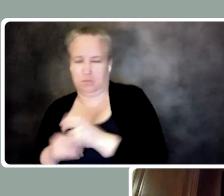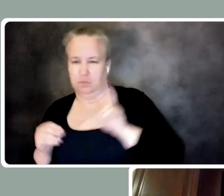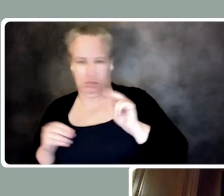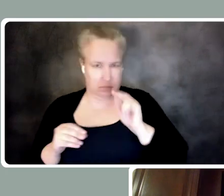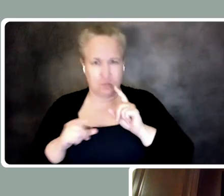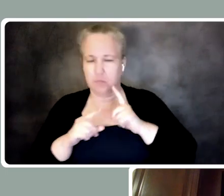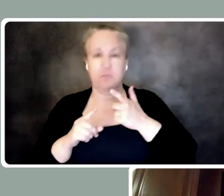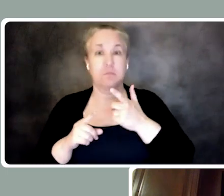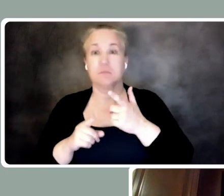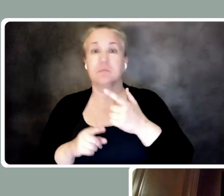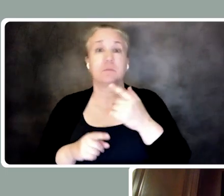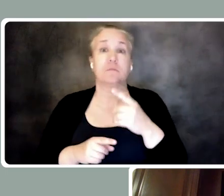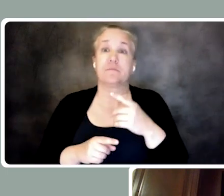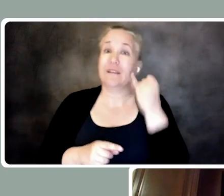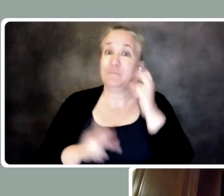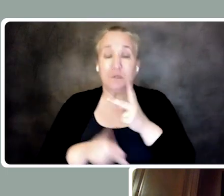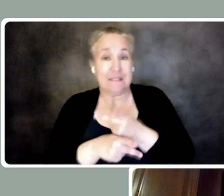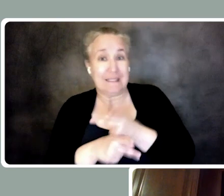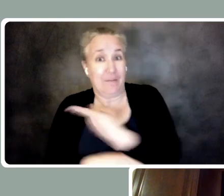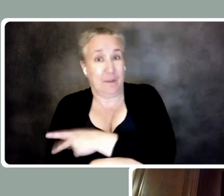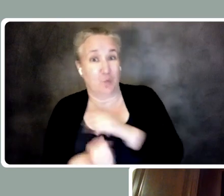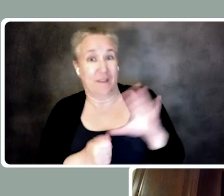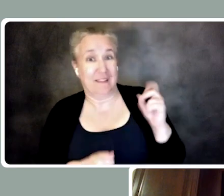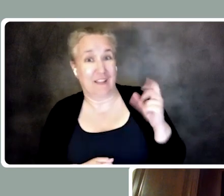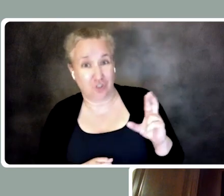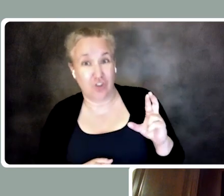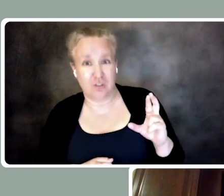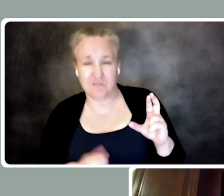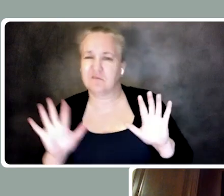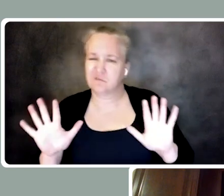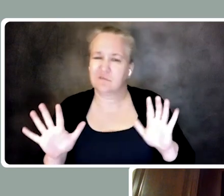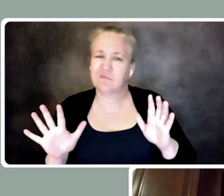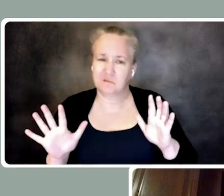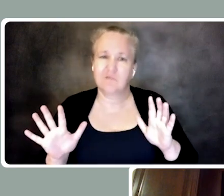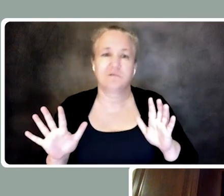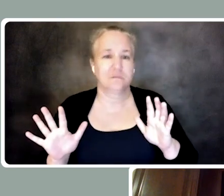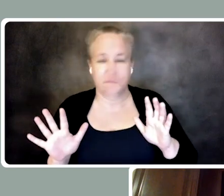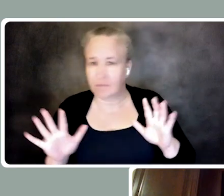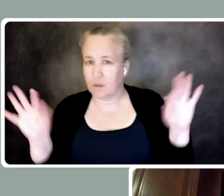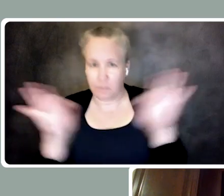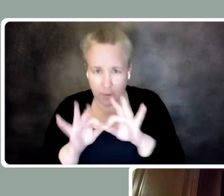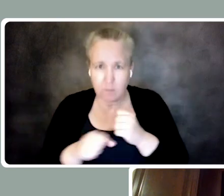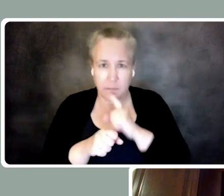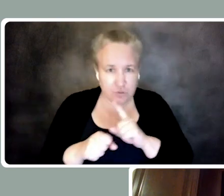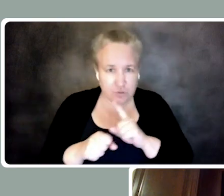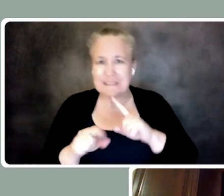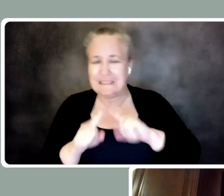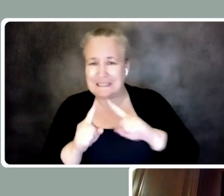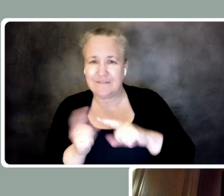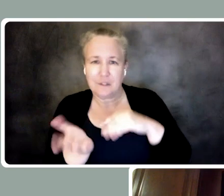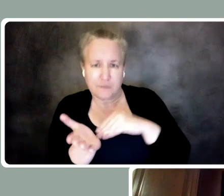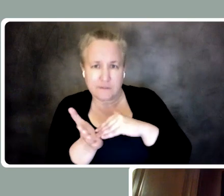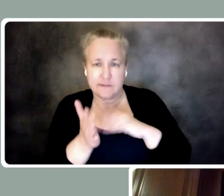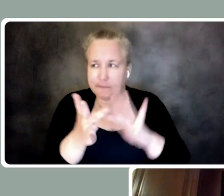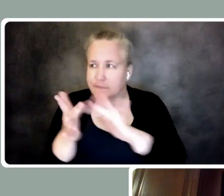who's taking care of patients who have cancer. These are things that are like, this is one of those things you have to cross your T's and you have to dot your I's. Knowing your receptor status